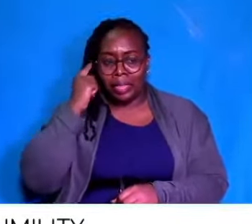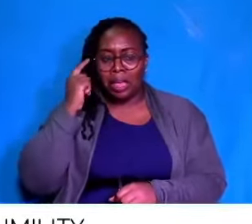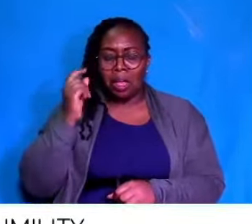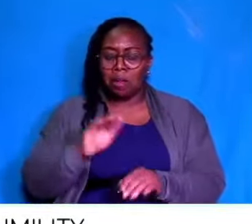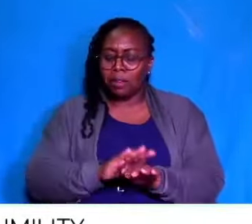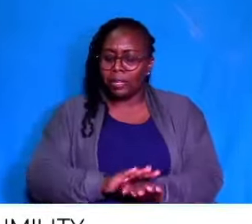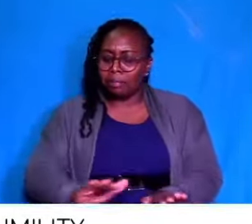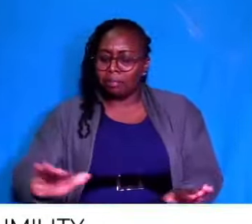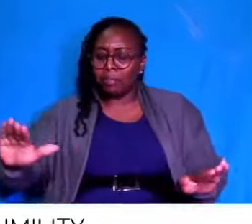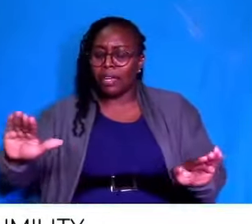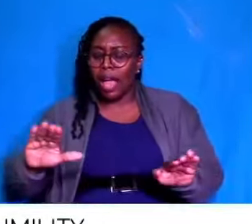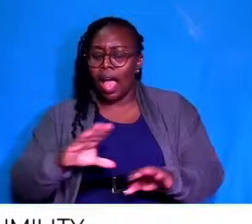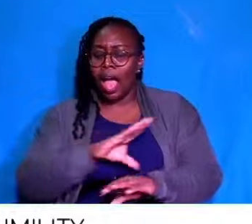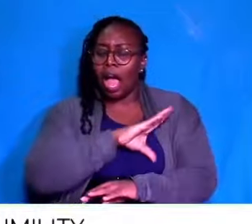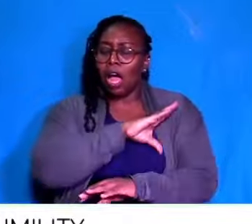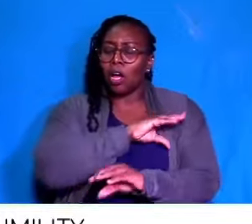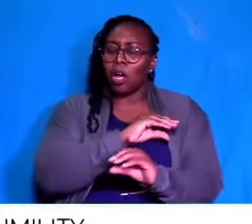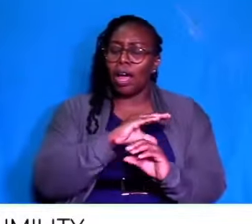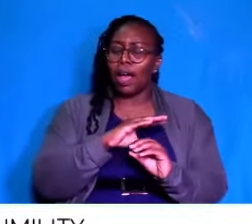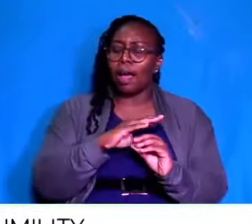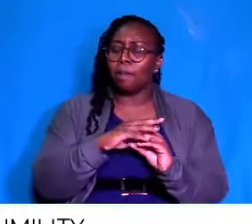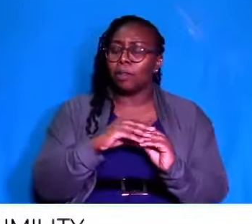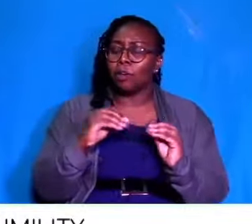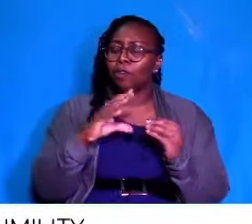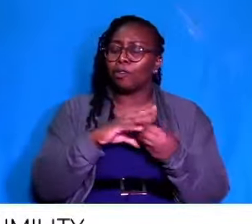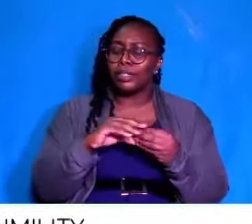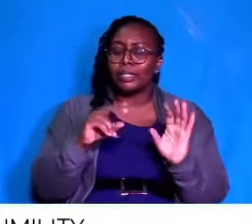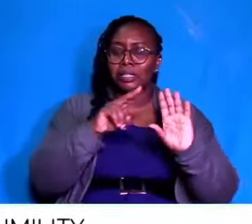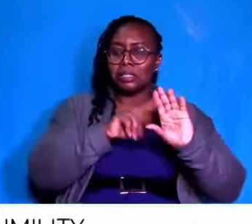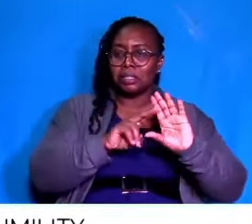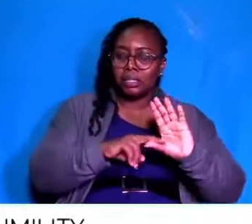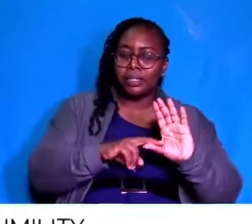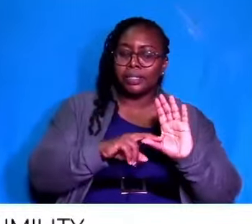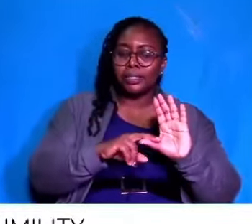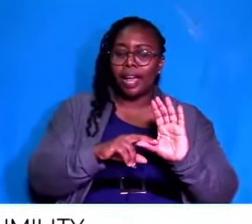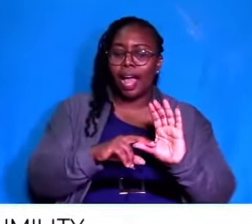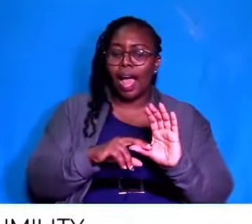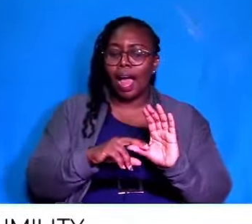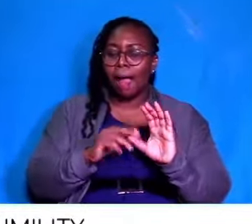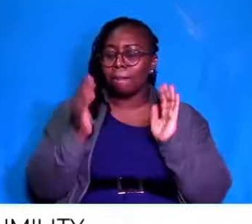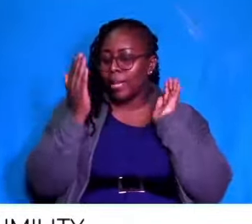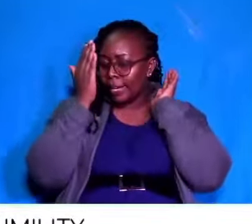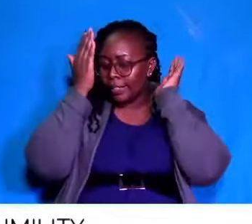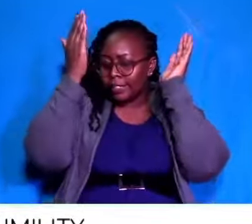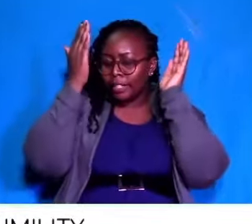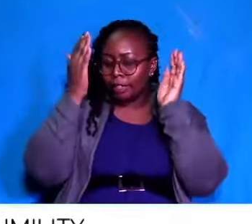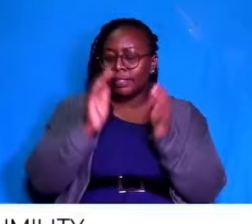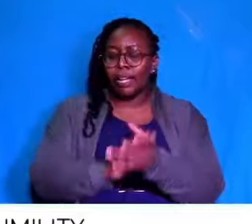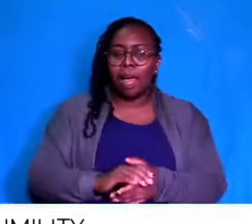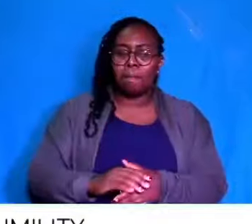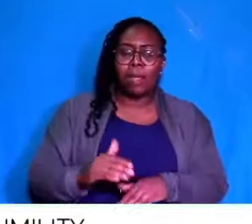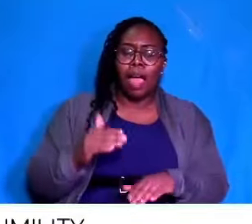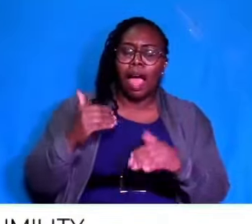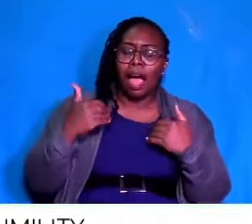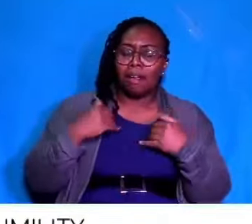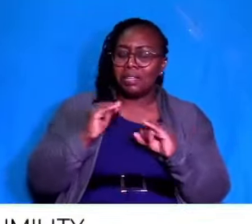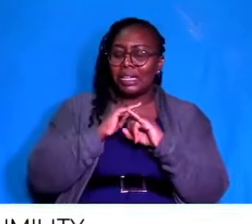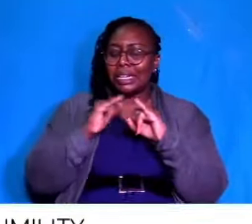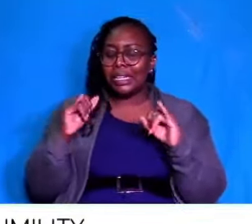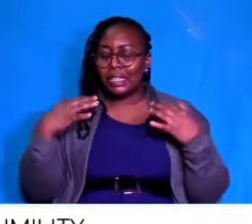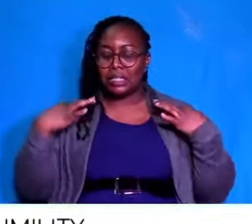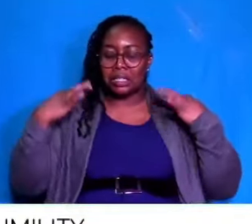comfortable seats and 5-course meals and chefs and people waiting on you and your clothes always clean, always